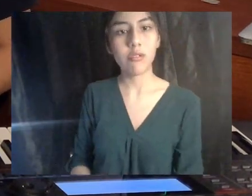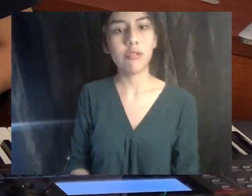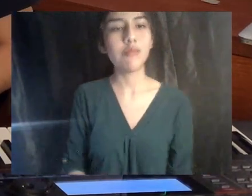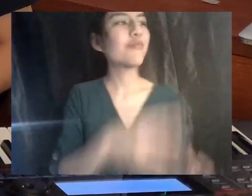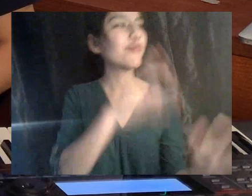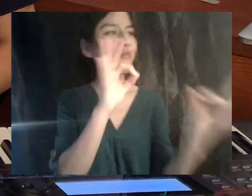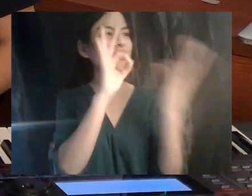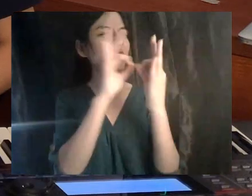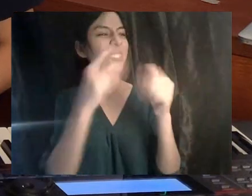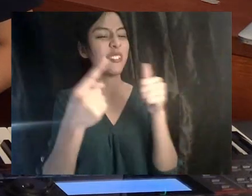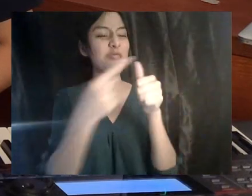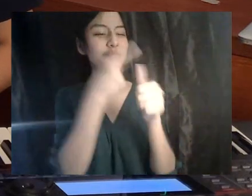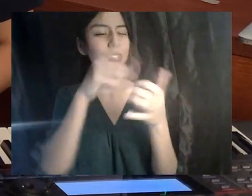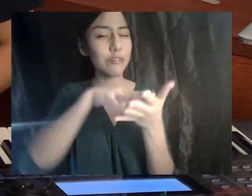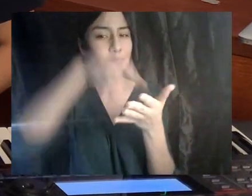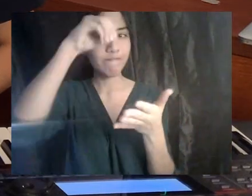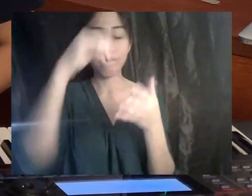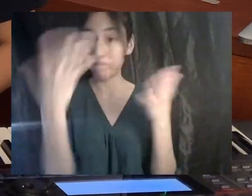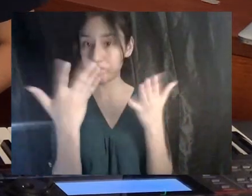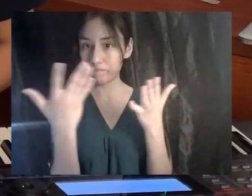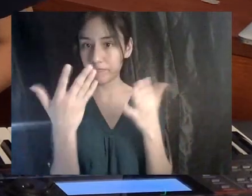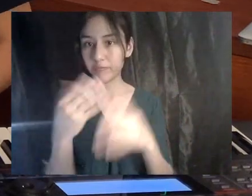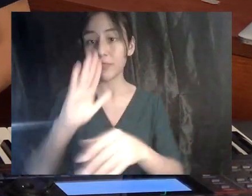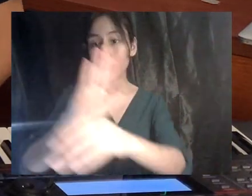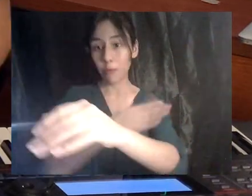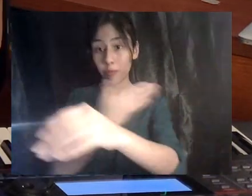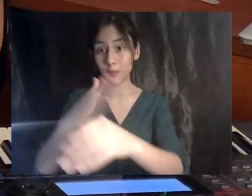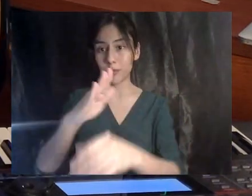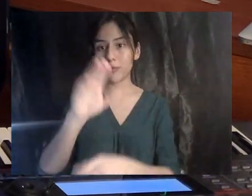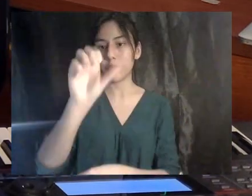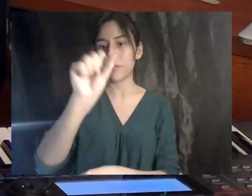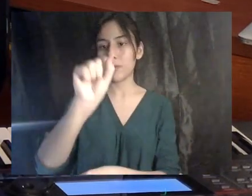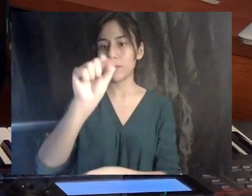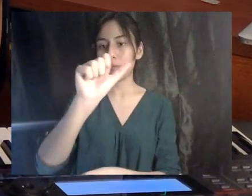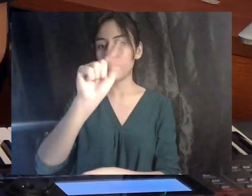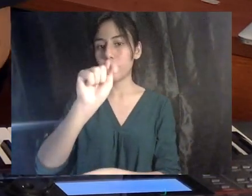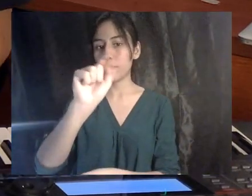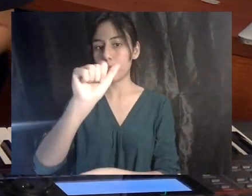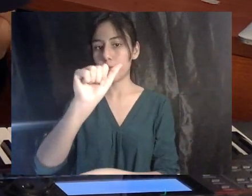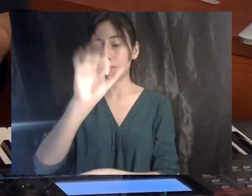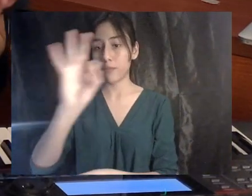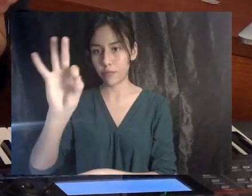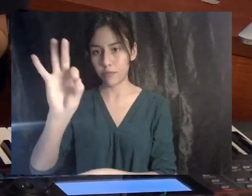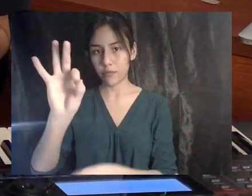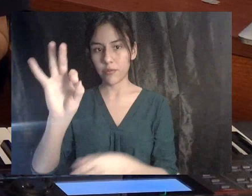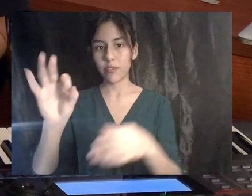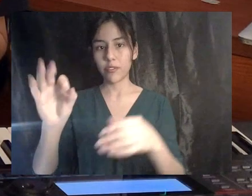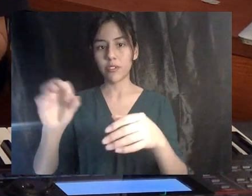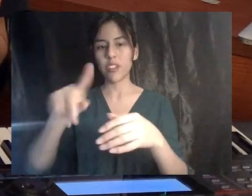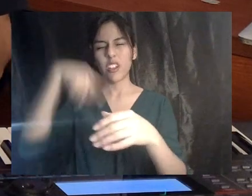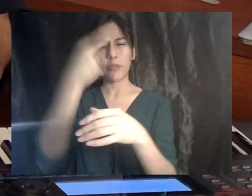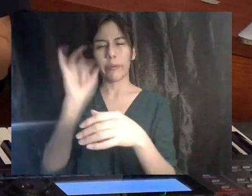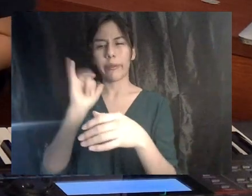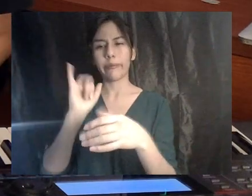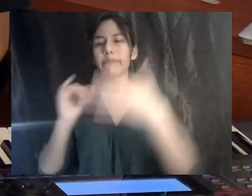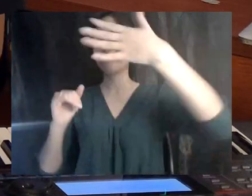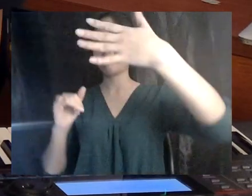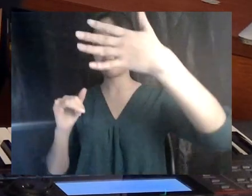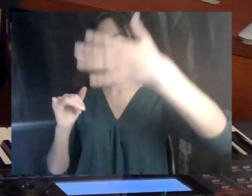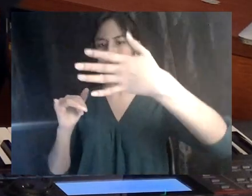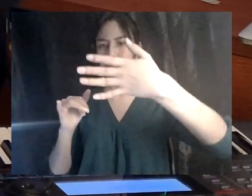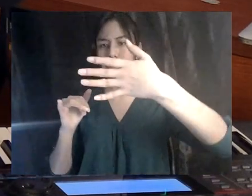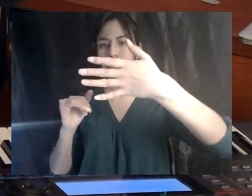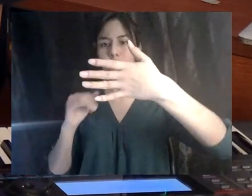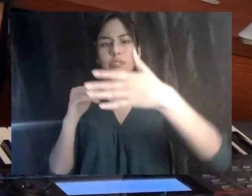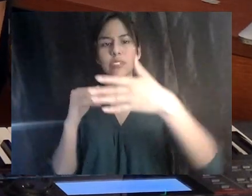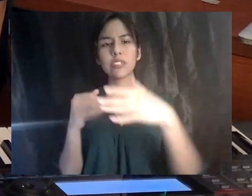Perfect. So the first thing that we're going to learn about today is called our musical staff. Our musical staff, the main purpose